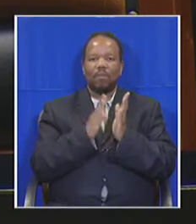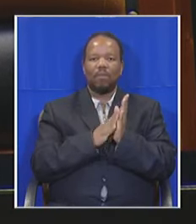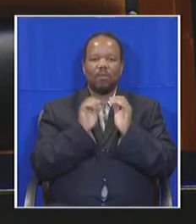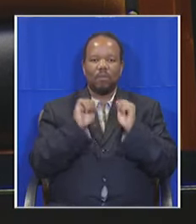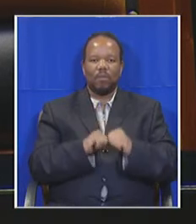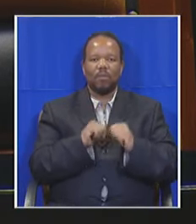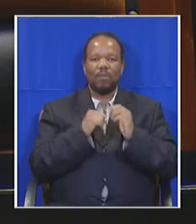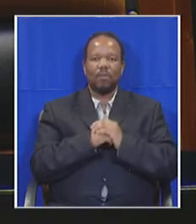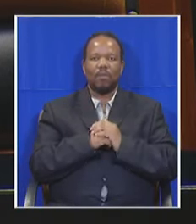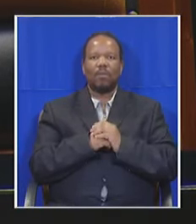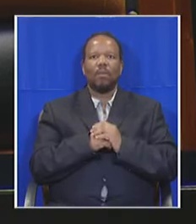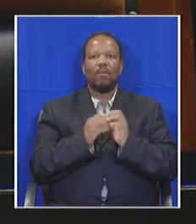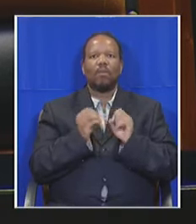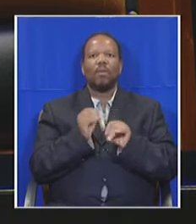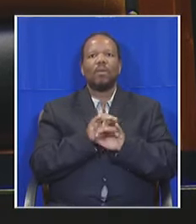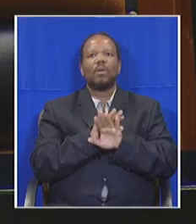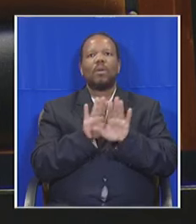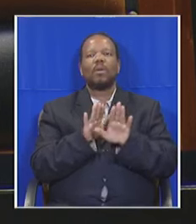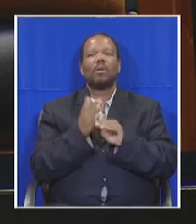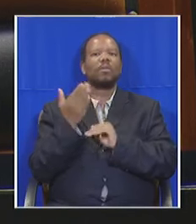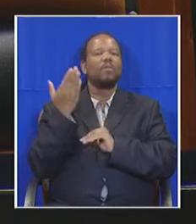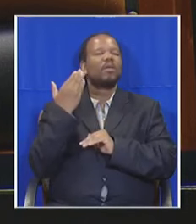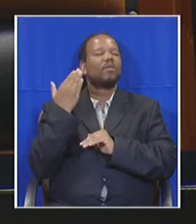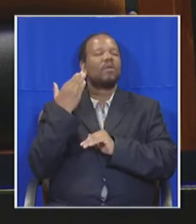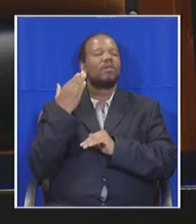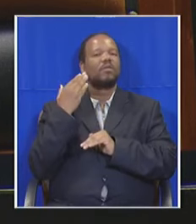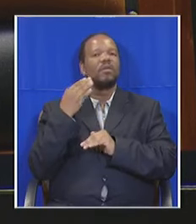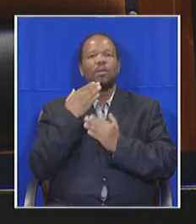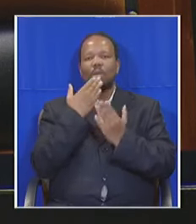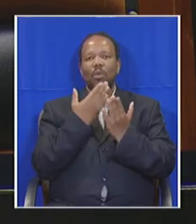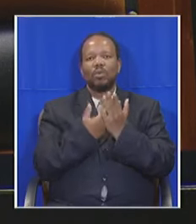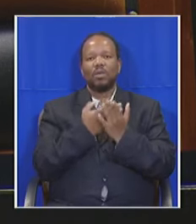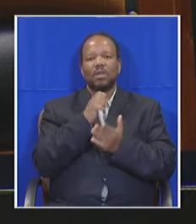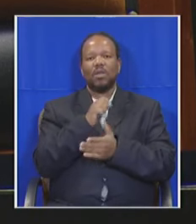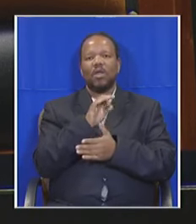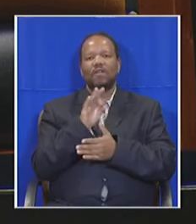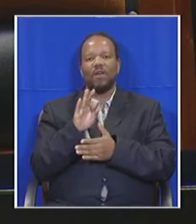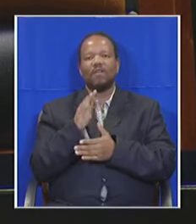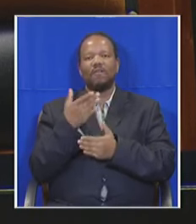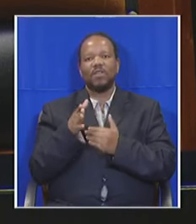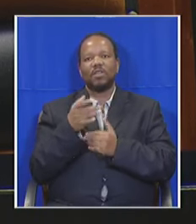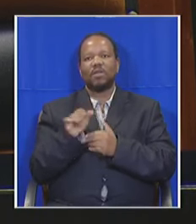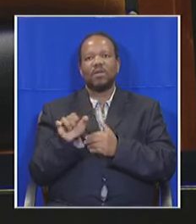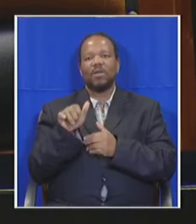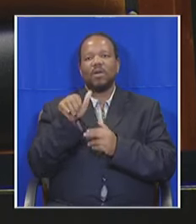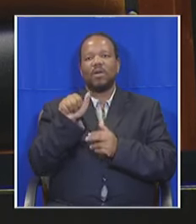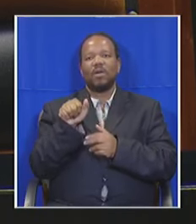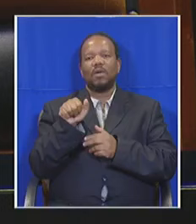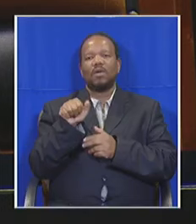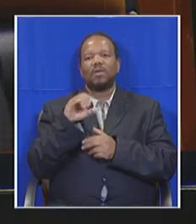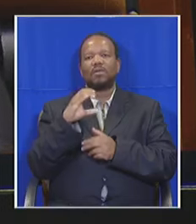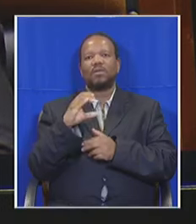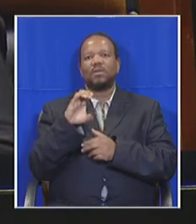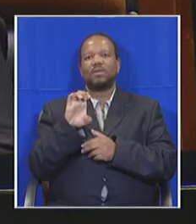agreed to. Let me clarify the previous motion of the EFF that was objected to by the ACDP falls